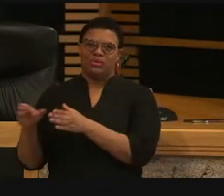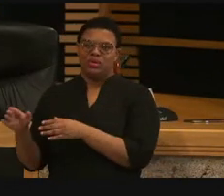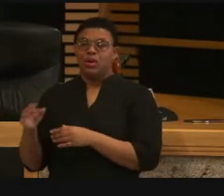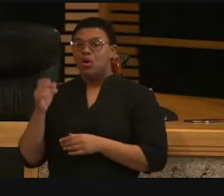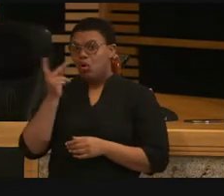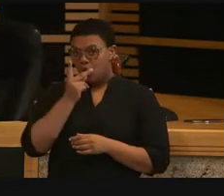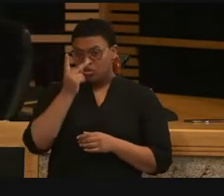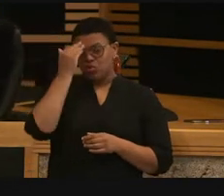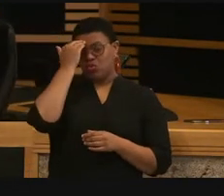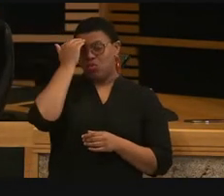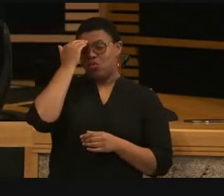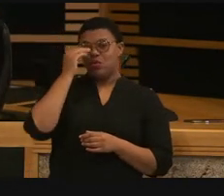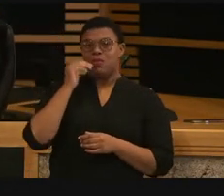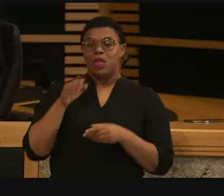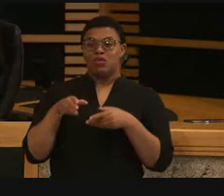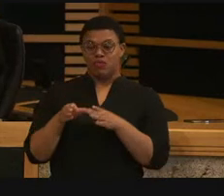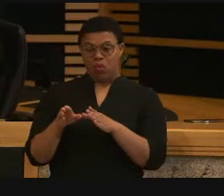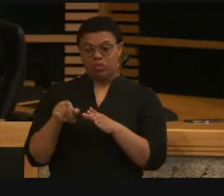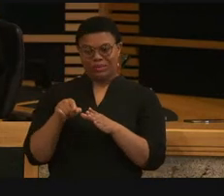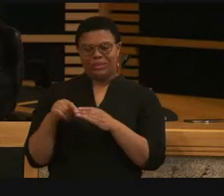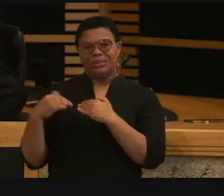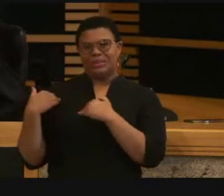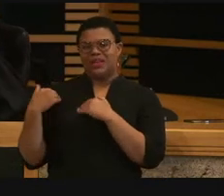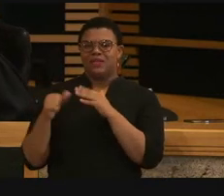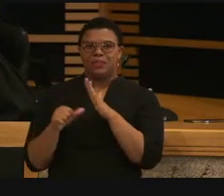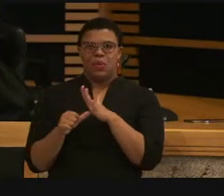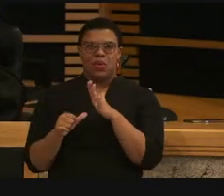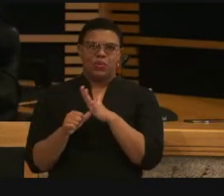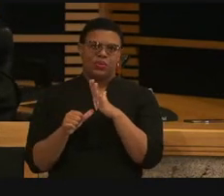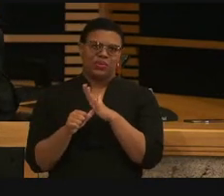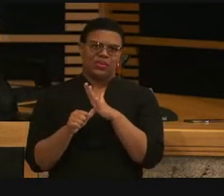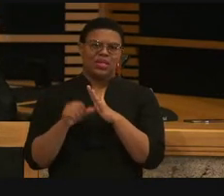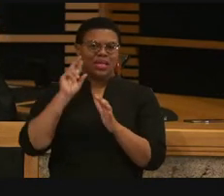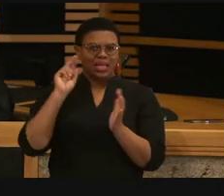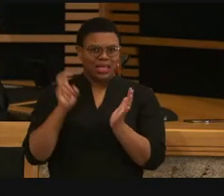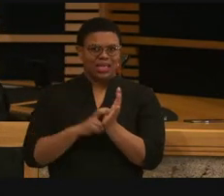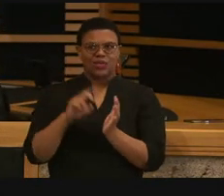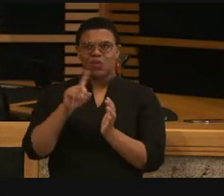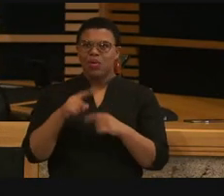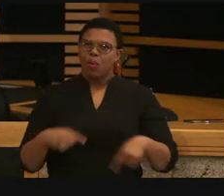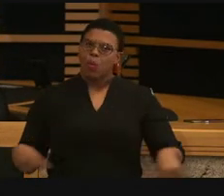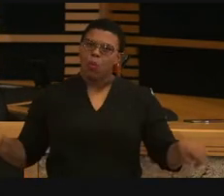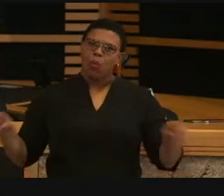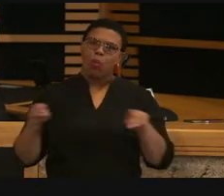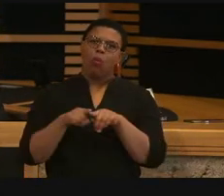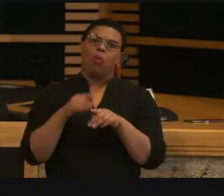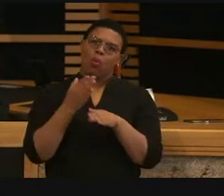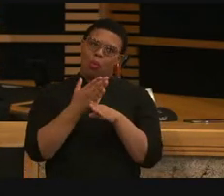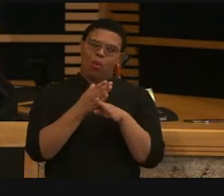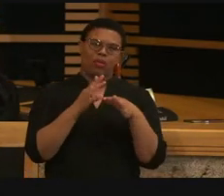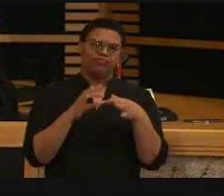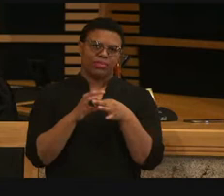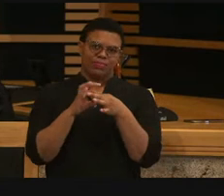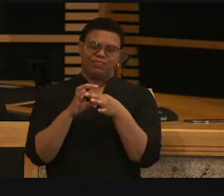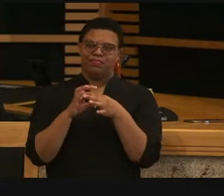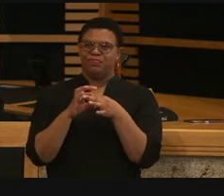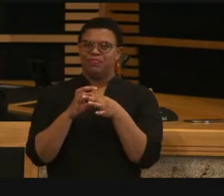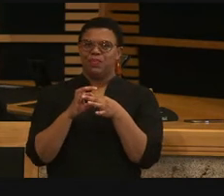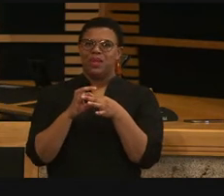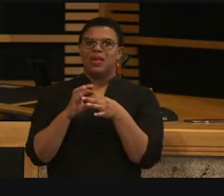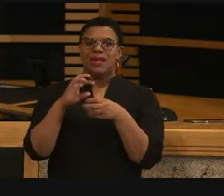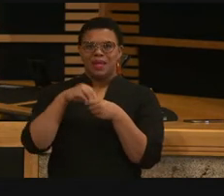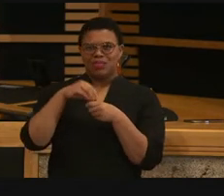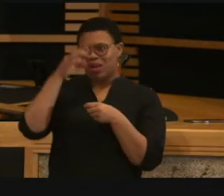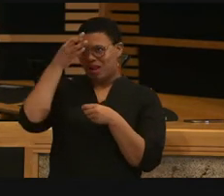that road safety is a critical issue that requires concerted efforts from all stakeholders, including